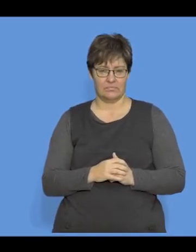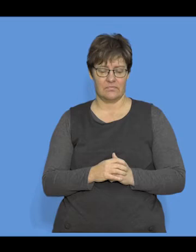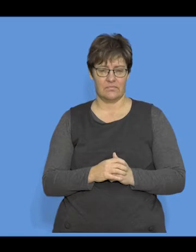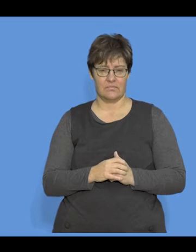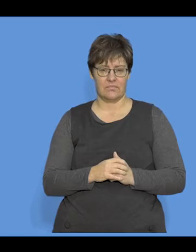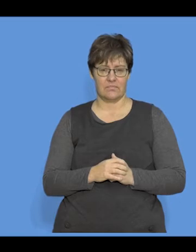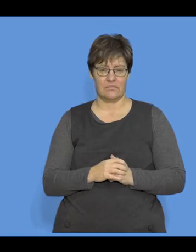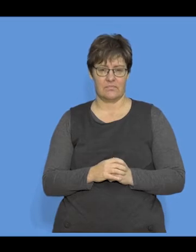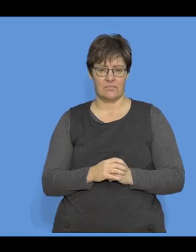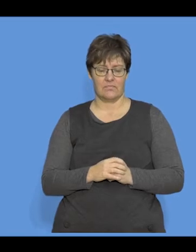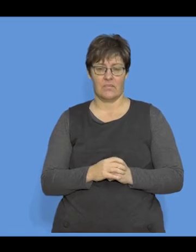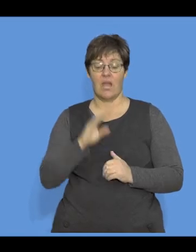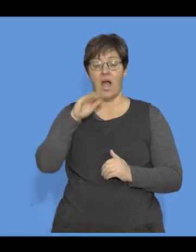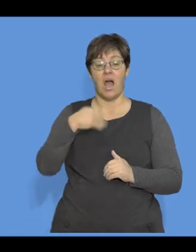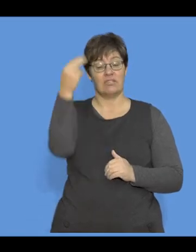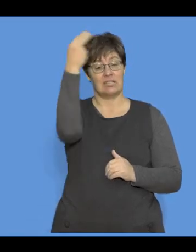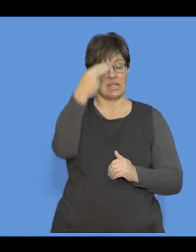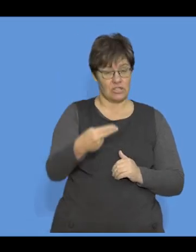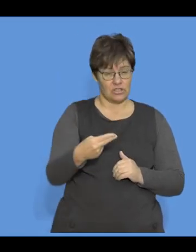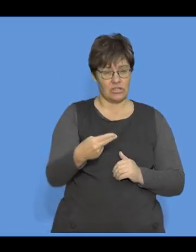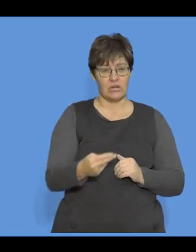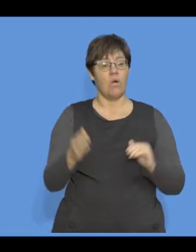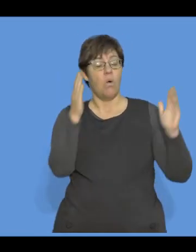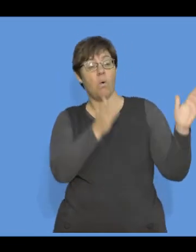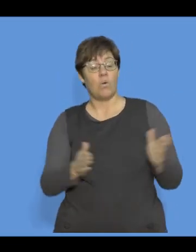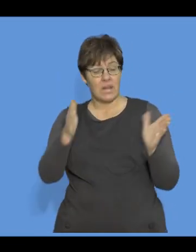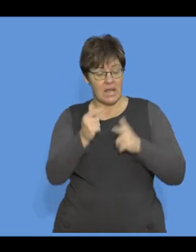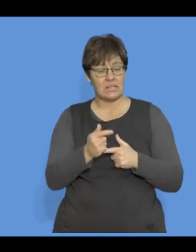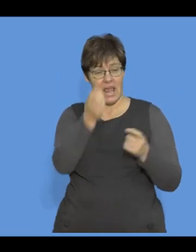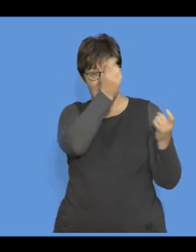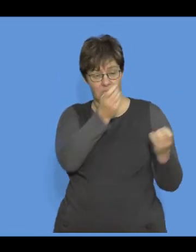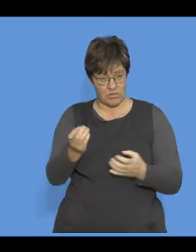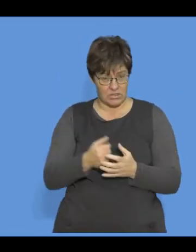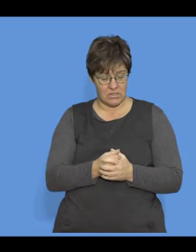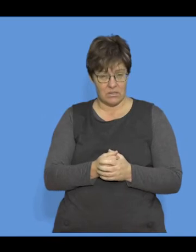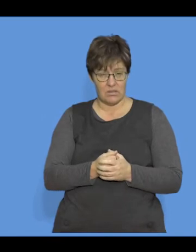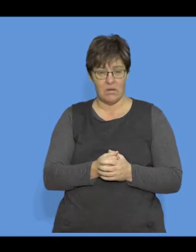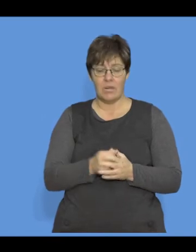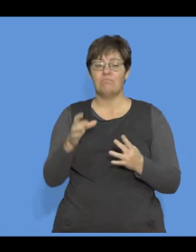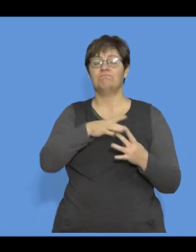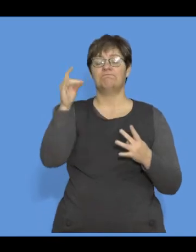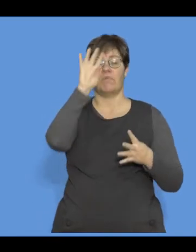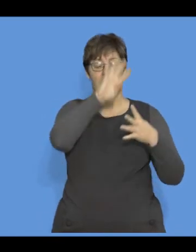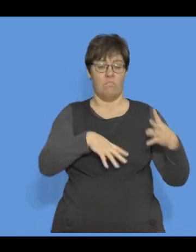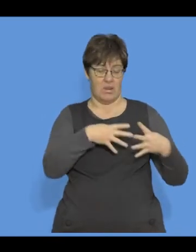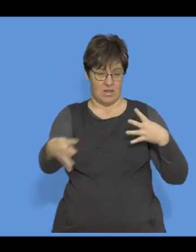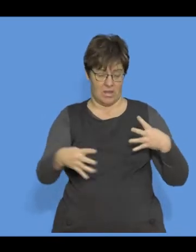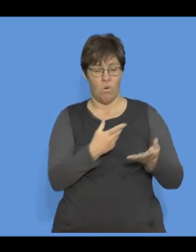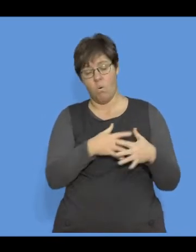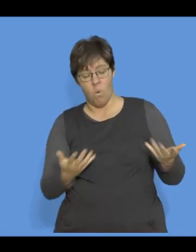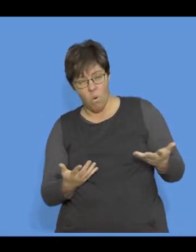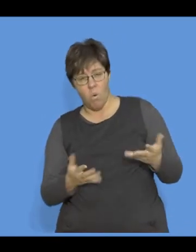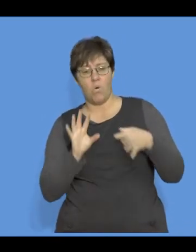the sketch and the organization of information, you're going to select a formula or select